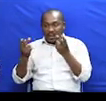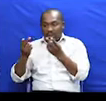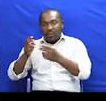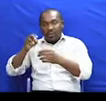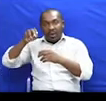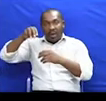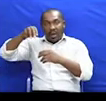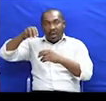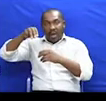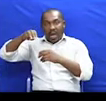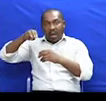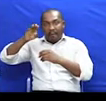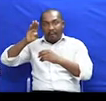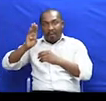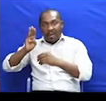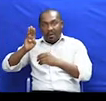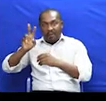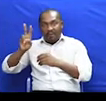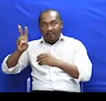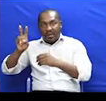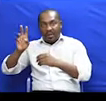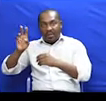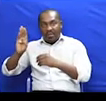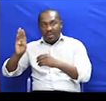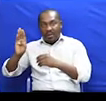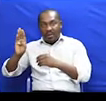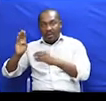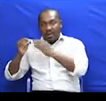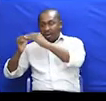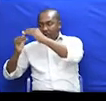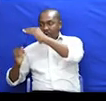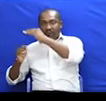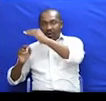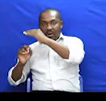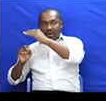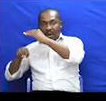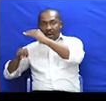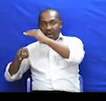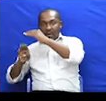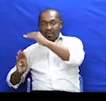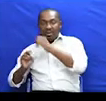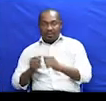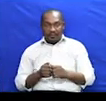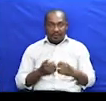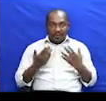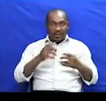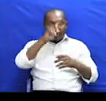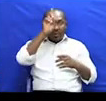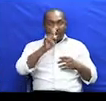base, volume of base, over number of moles of base. What do we have in our reaction? What do we have in the